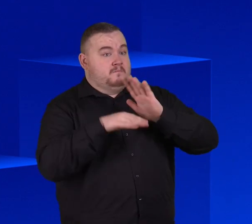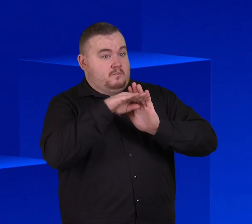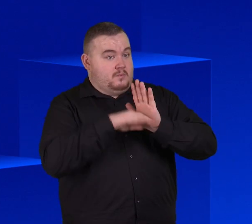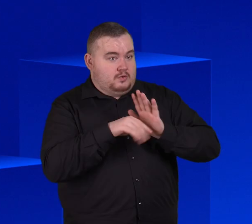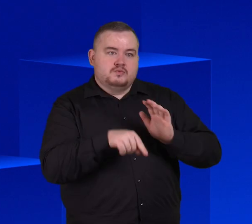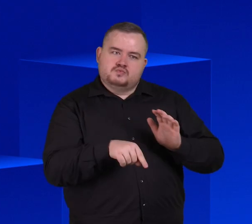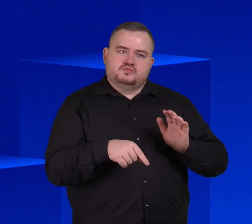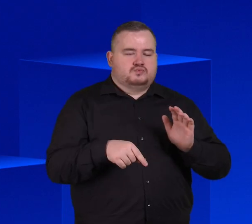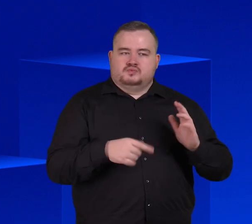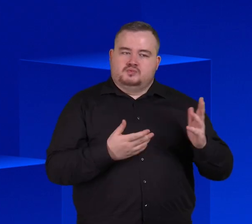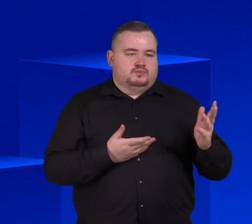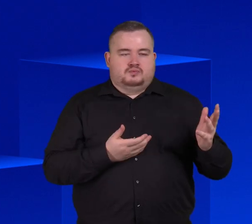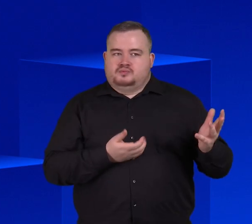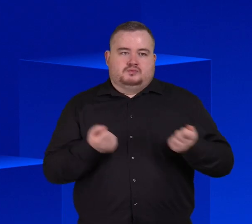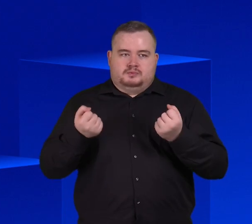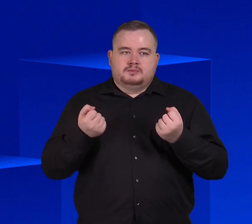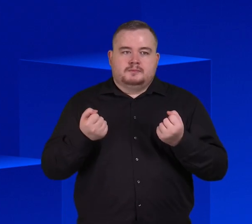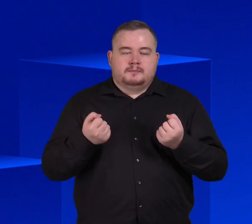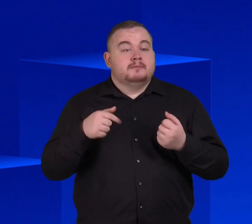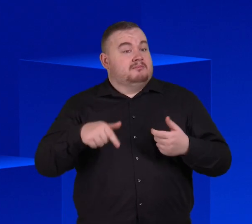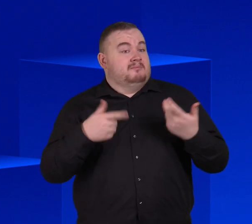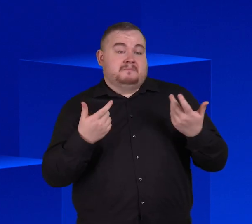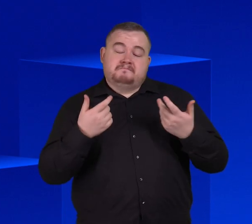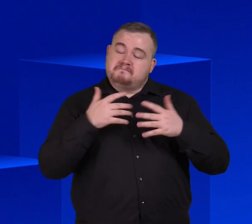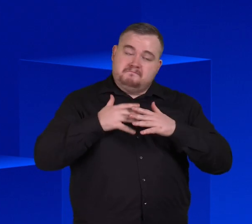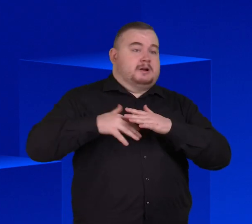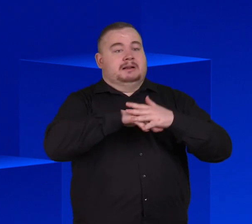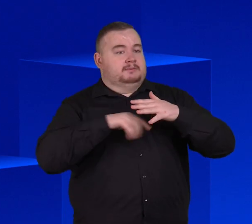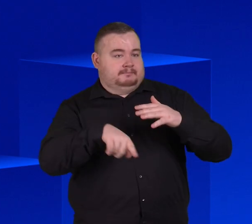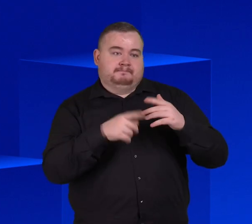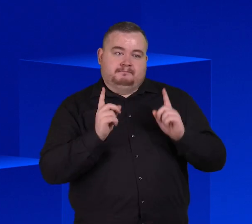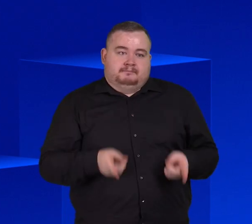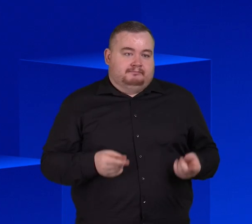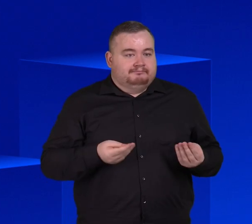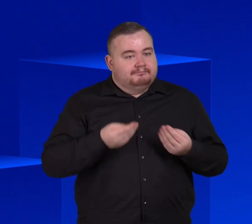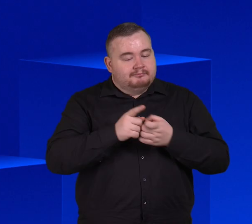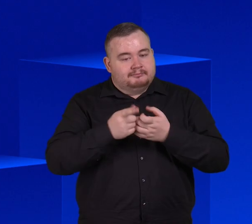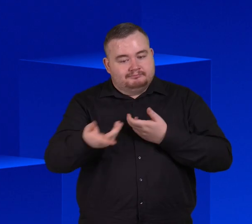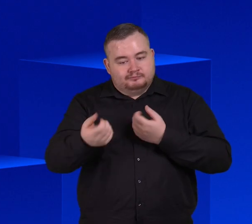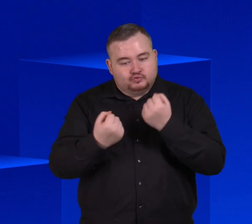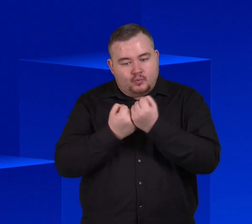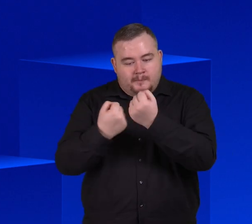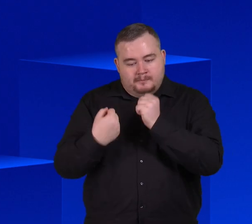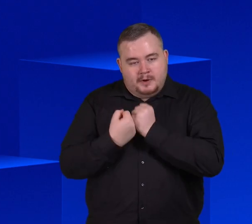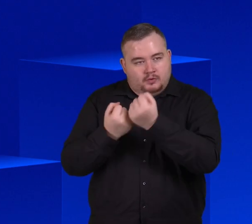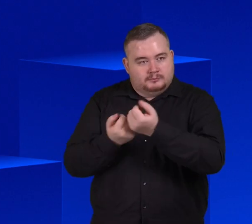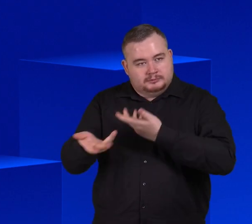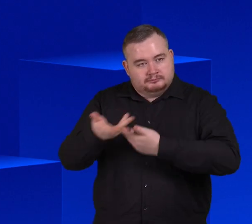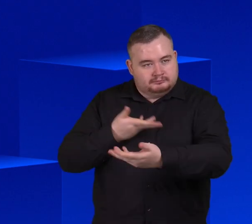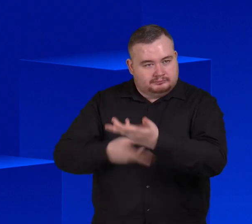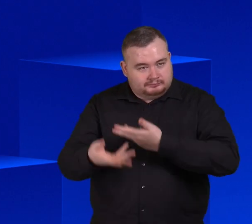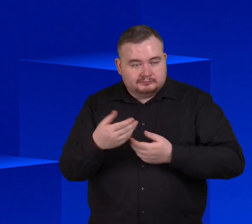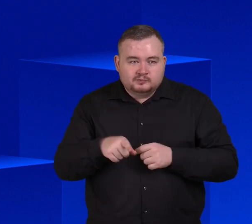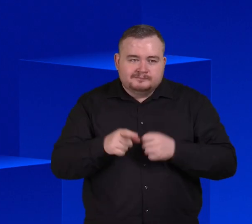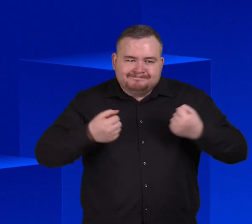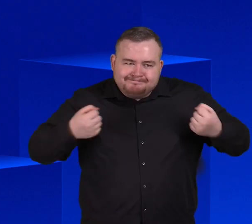rule, to adapt those programs as flexible as possible. So to take into